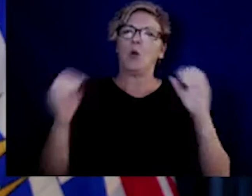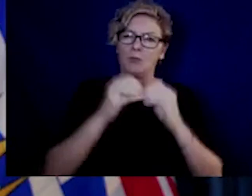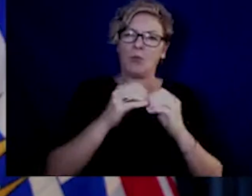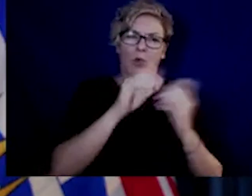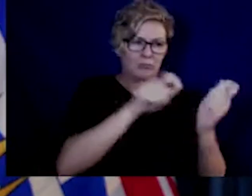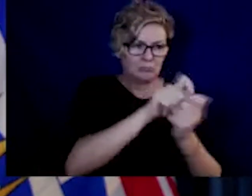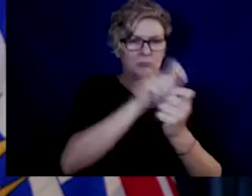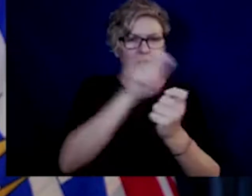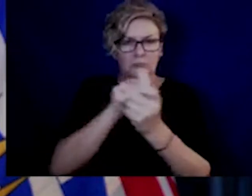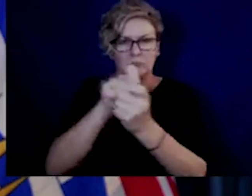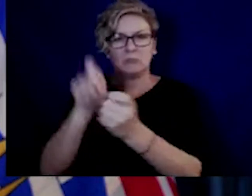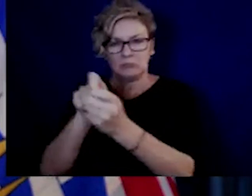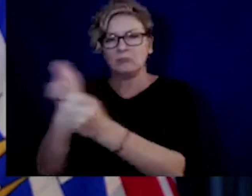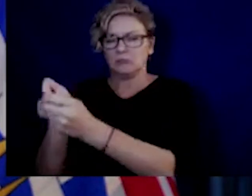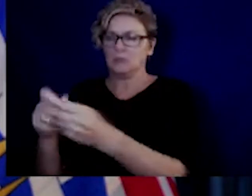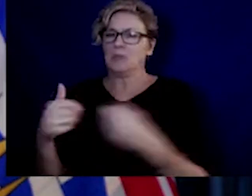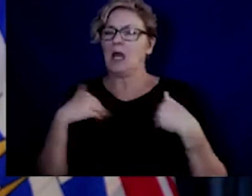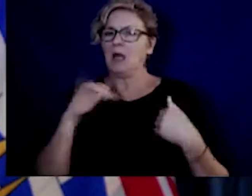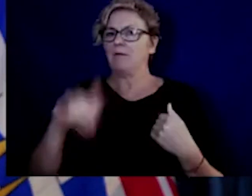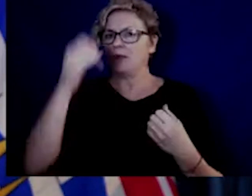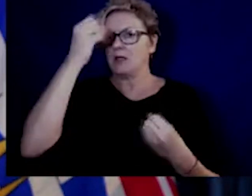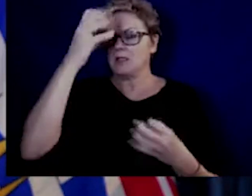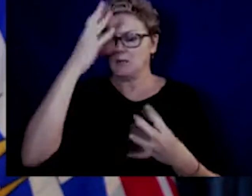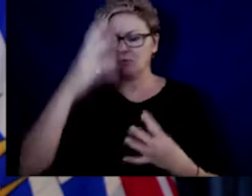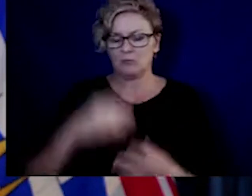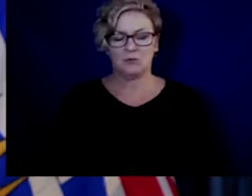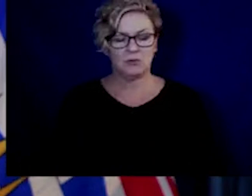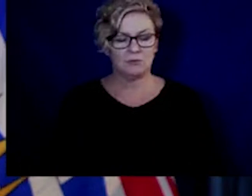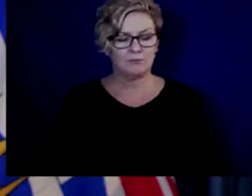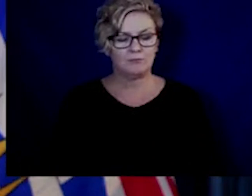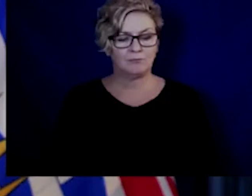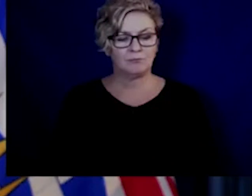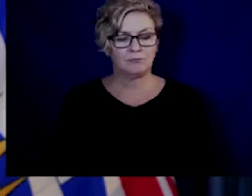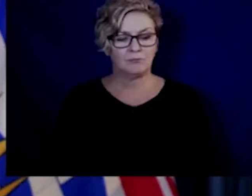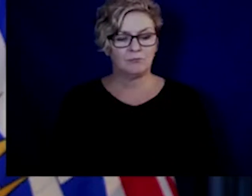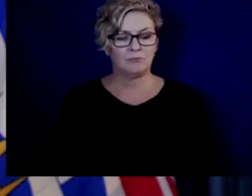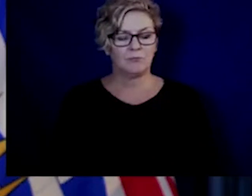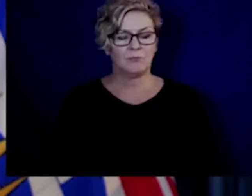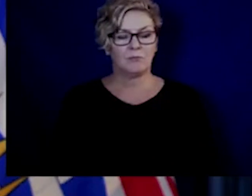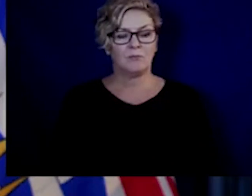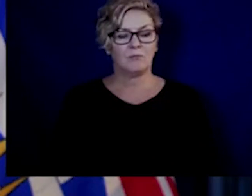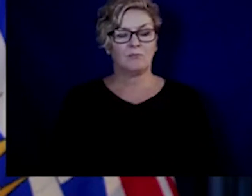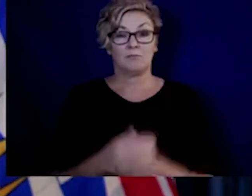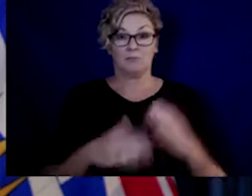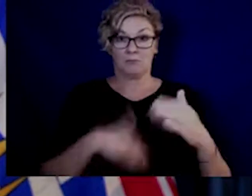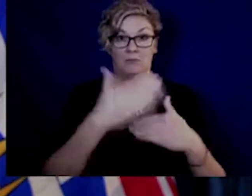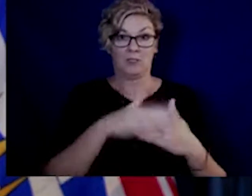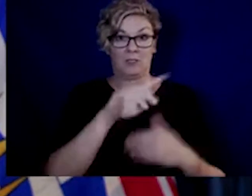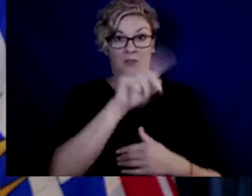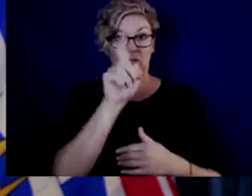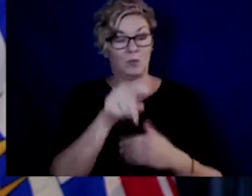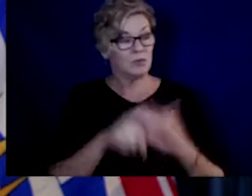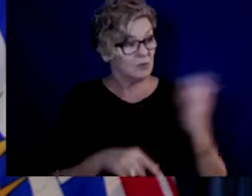I know you've spoken a fair bit today about the fact that there will be sufficient vaccine supplies coming. I guess I'm wondering, as I spoke to various pharmacies